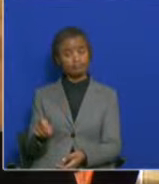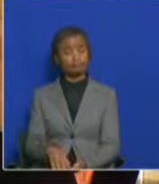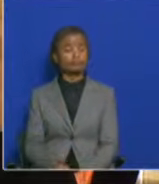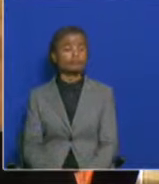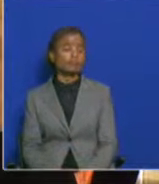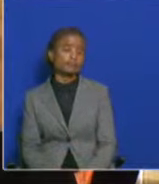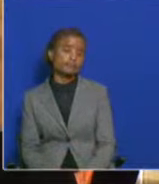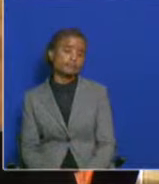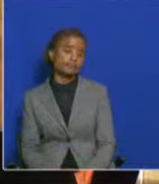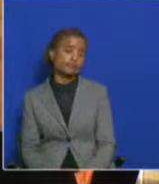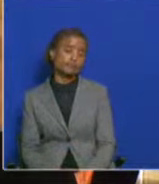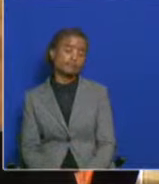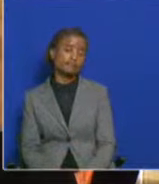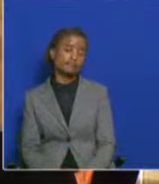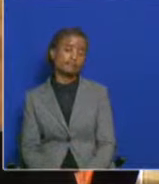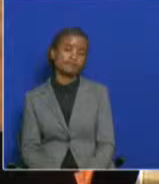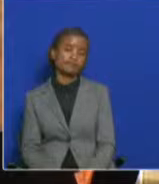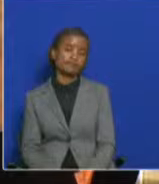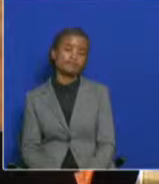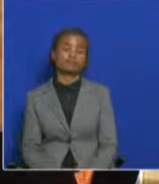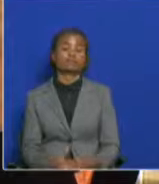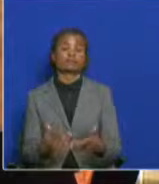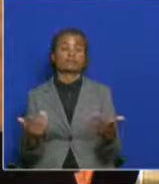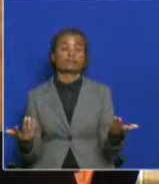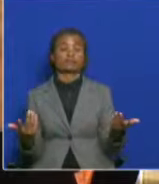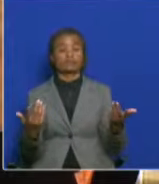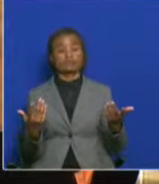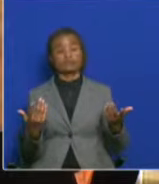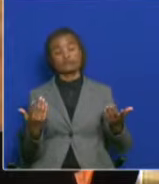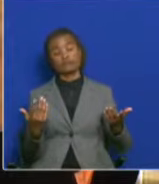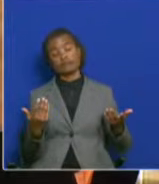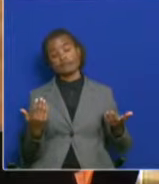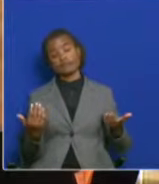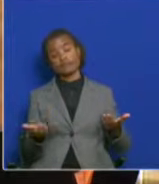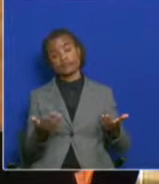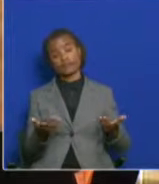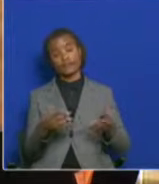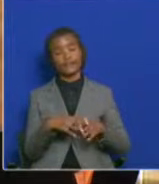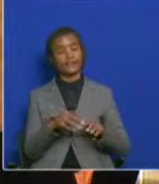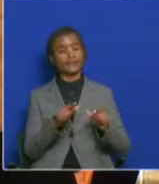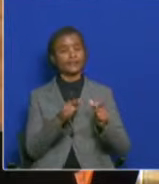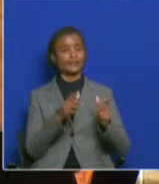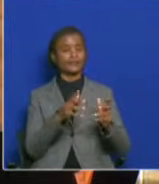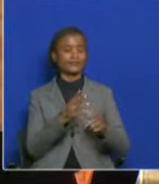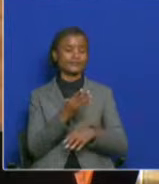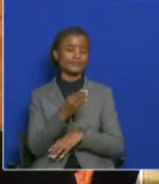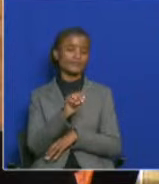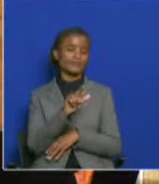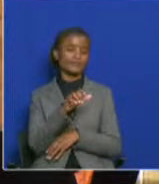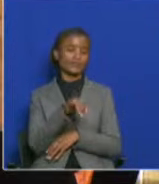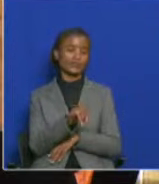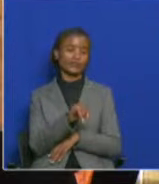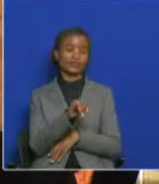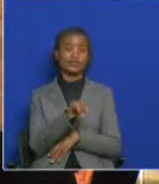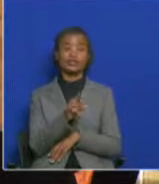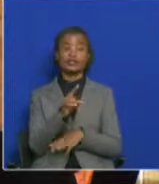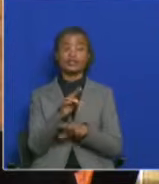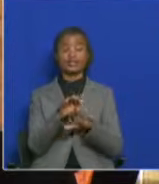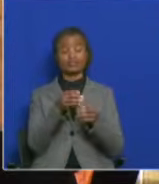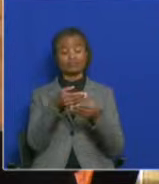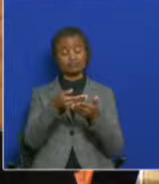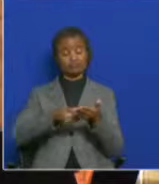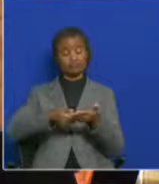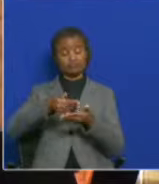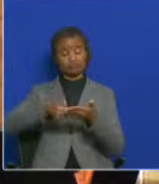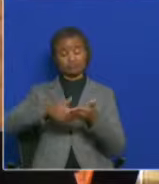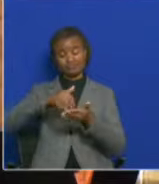So, you know, Commissioner Beloy, we are only going to particular parts, but we've read the entire set of chats. And so it's clear